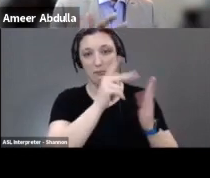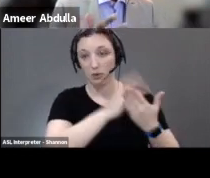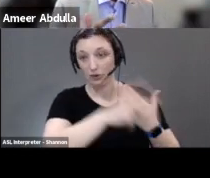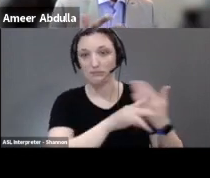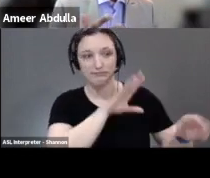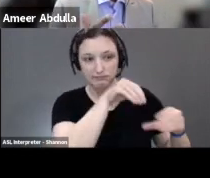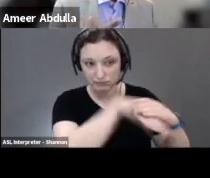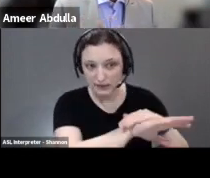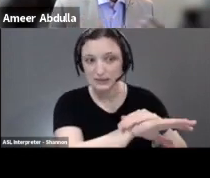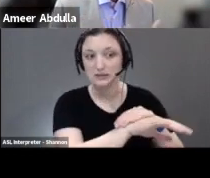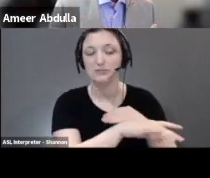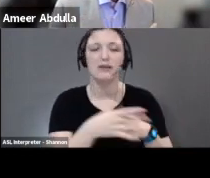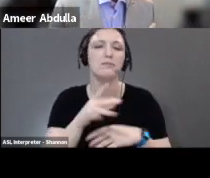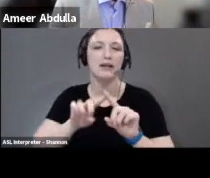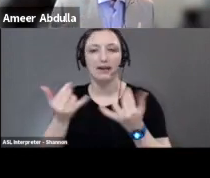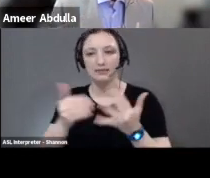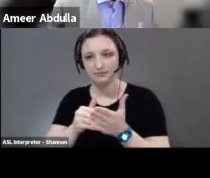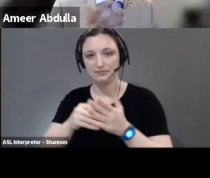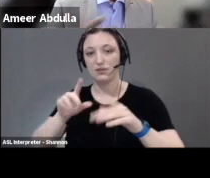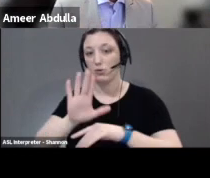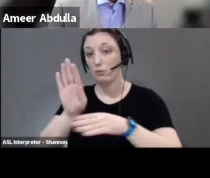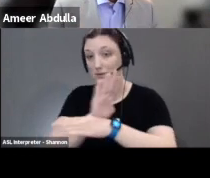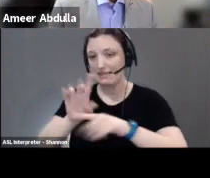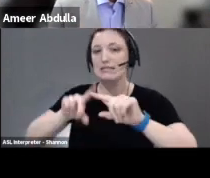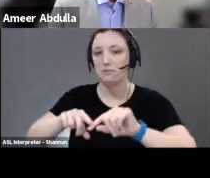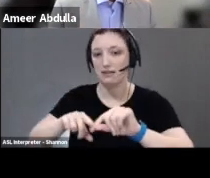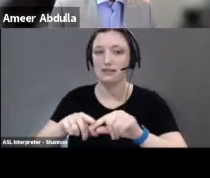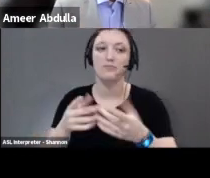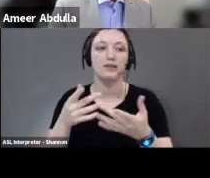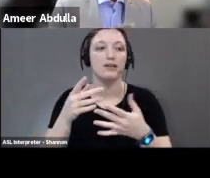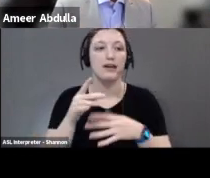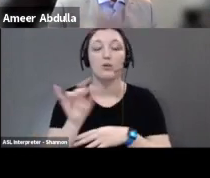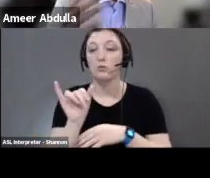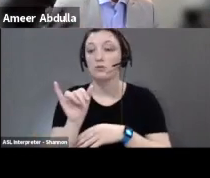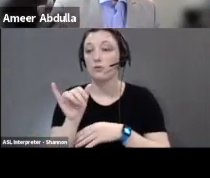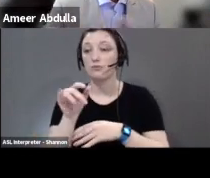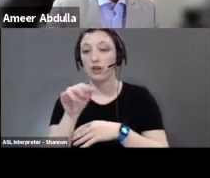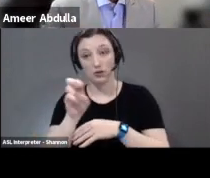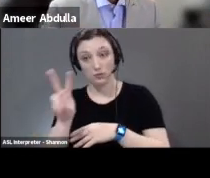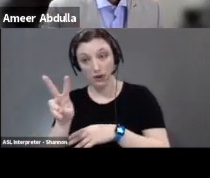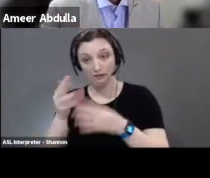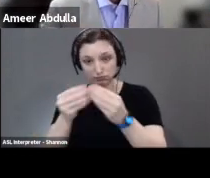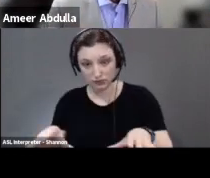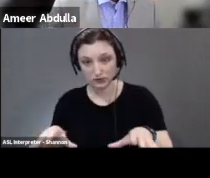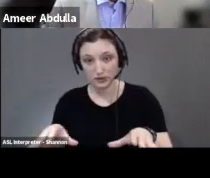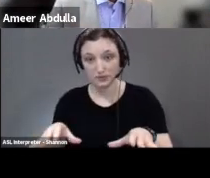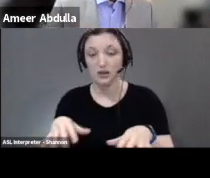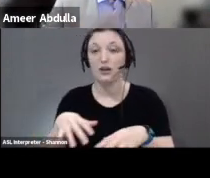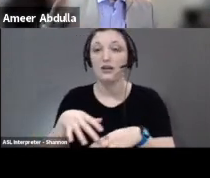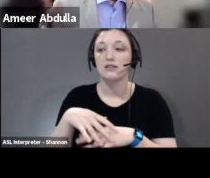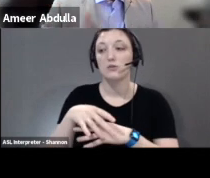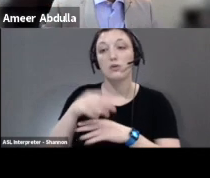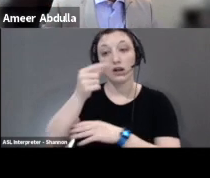business and the amount of lost revenue that you had, the government would cover up to 75% of the salary.